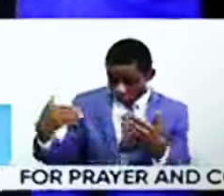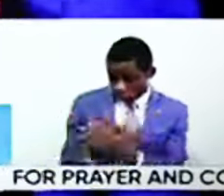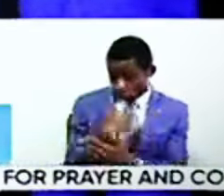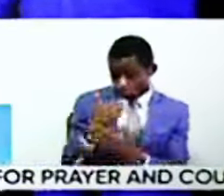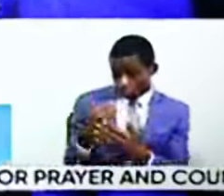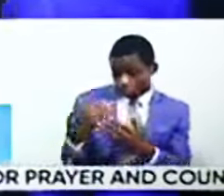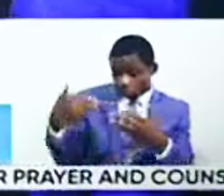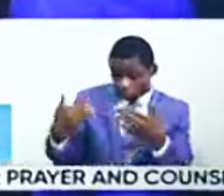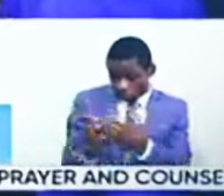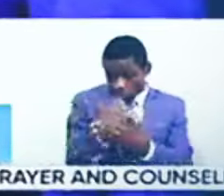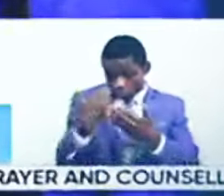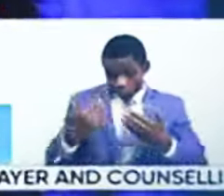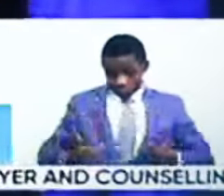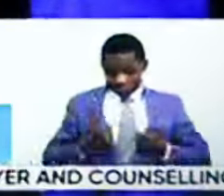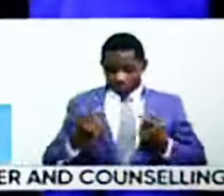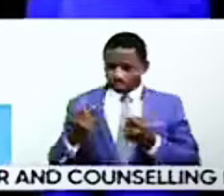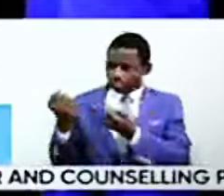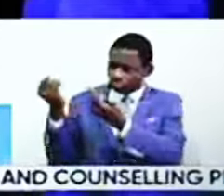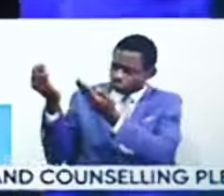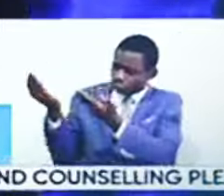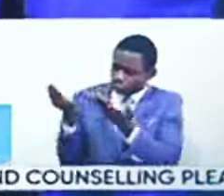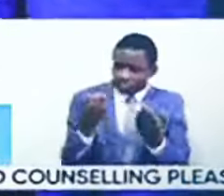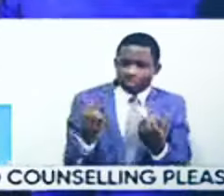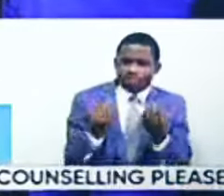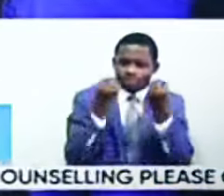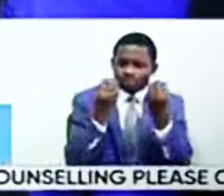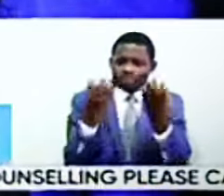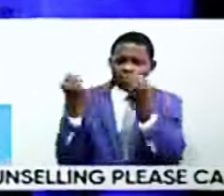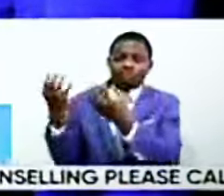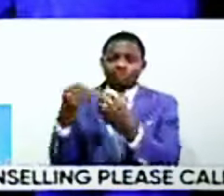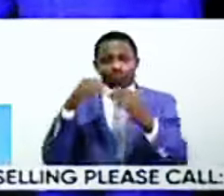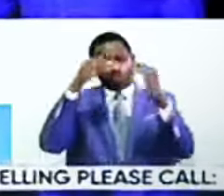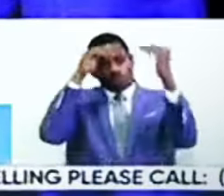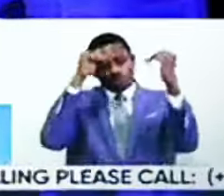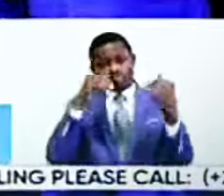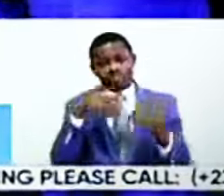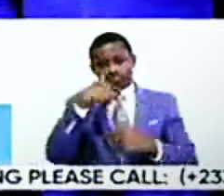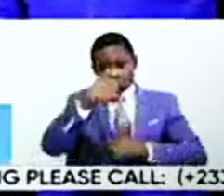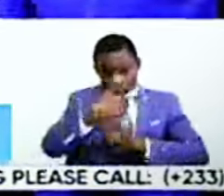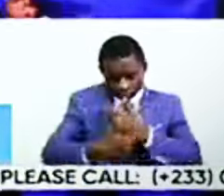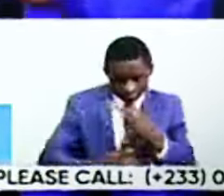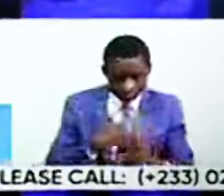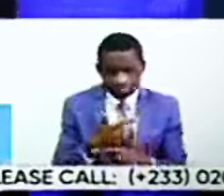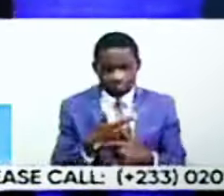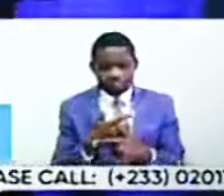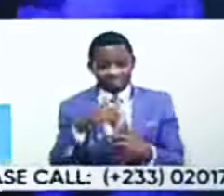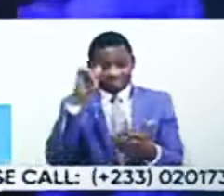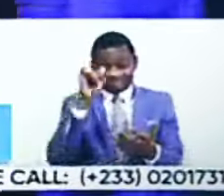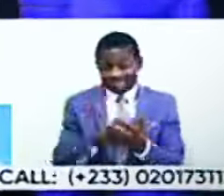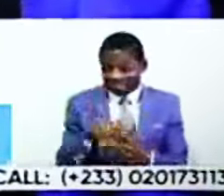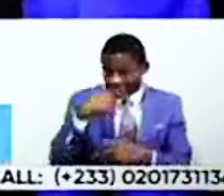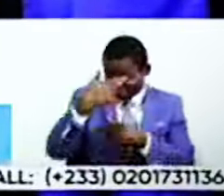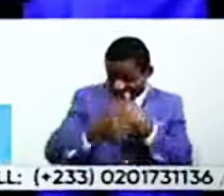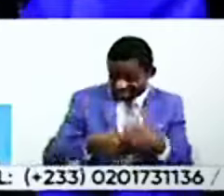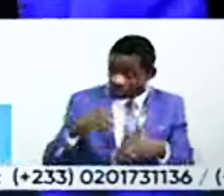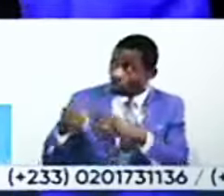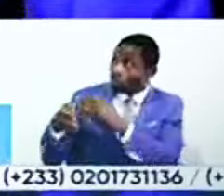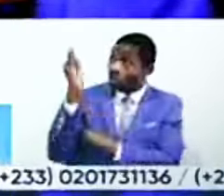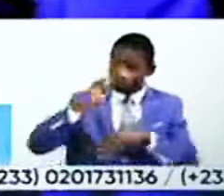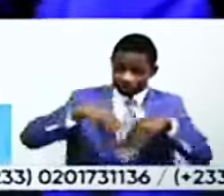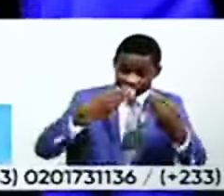hope. So much grace. And this grace that God gives us produces effects.